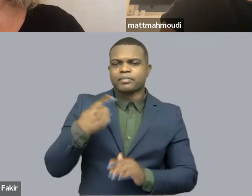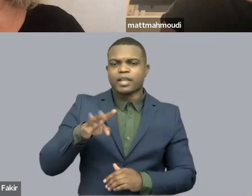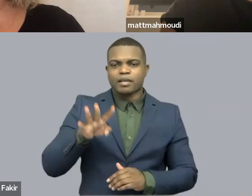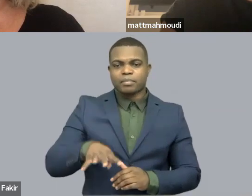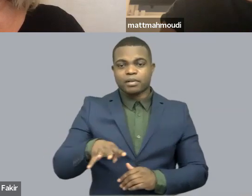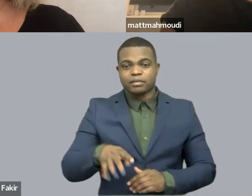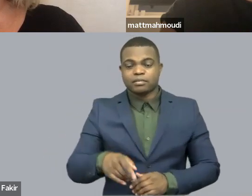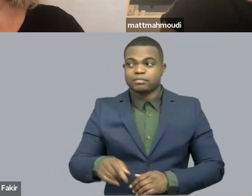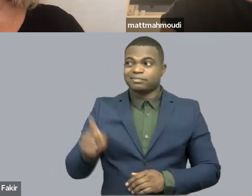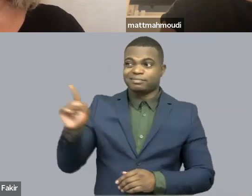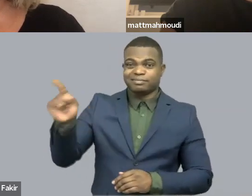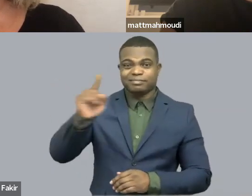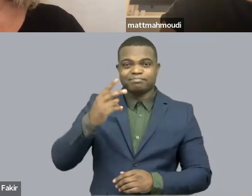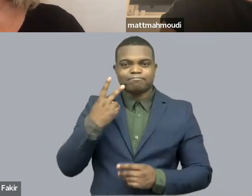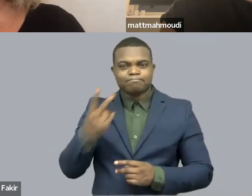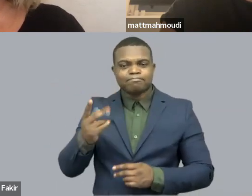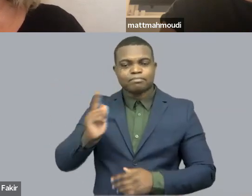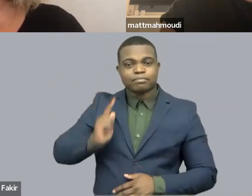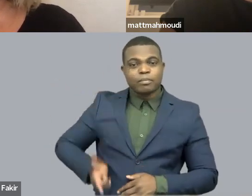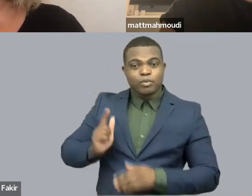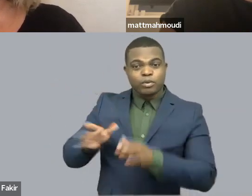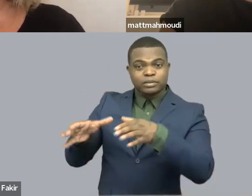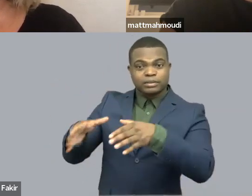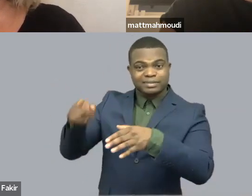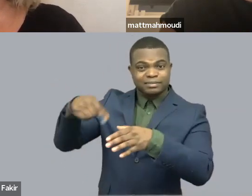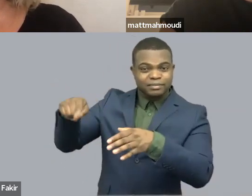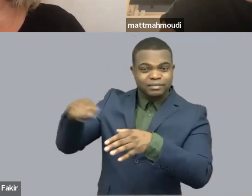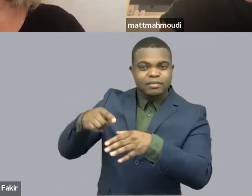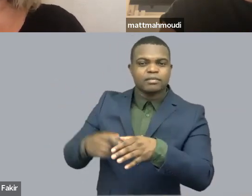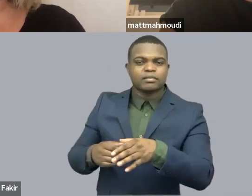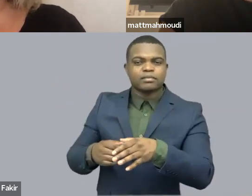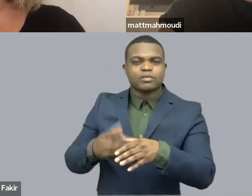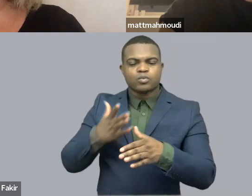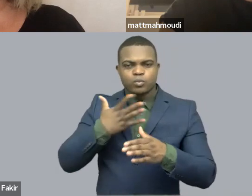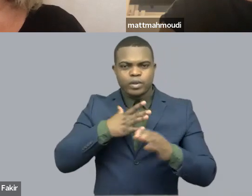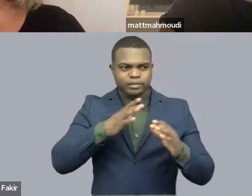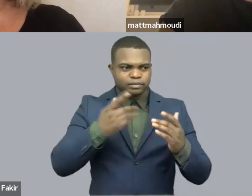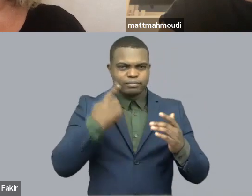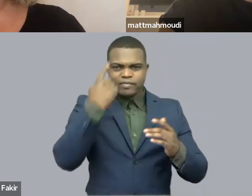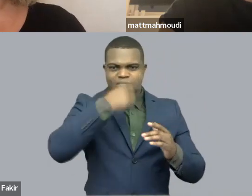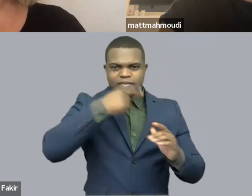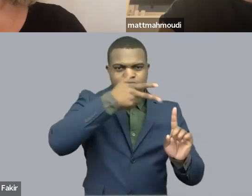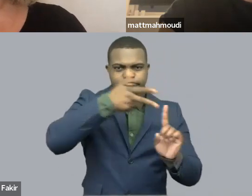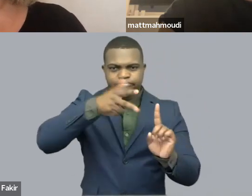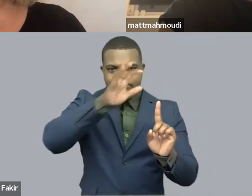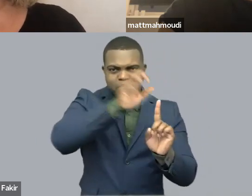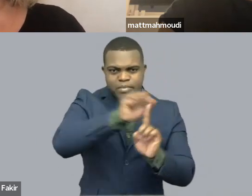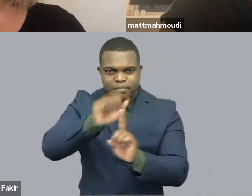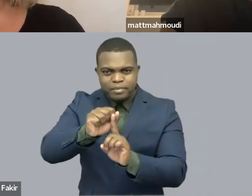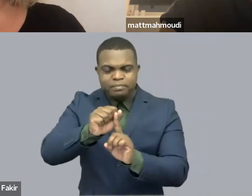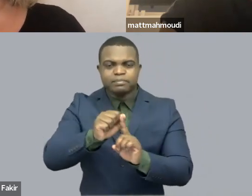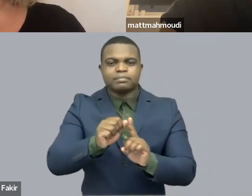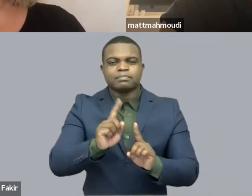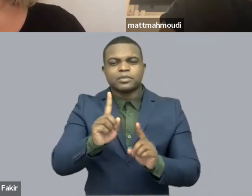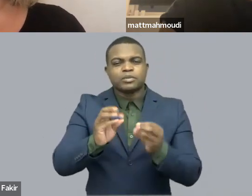London is one of them, as you mentioned, where Big Brother Watch in particular has done excellent work challenging the use of both public and private facial recognition.